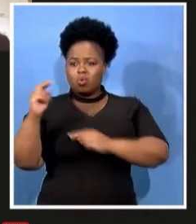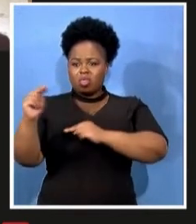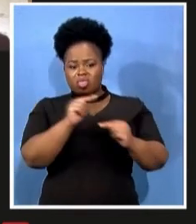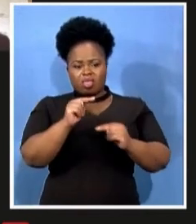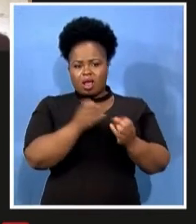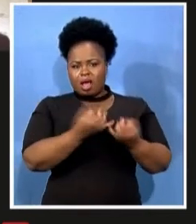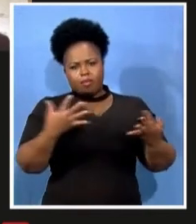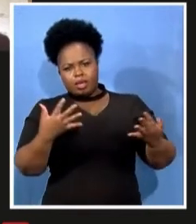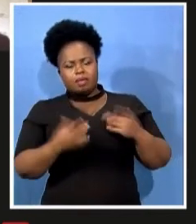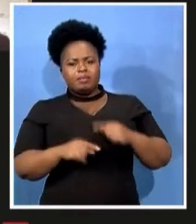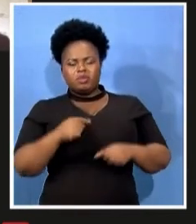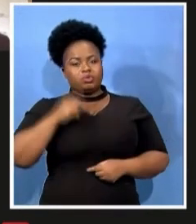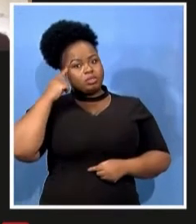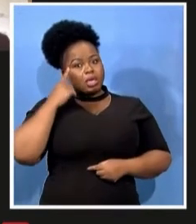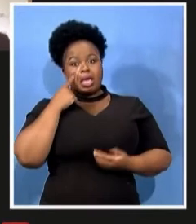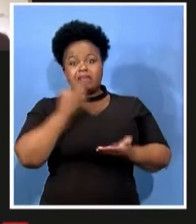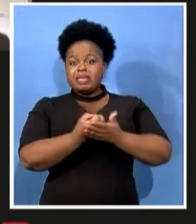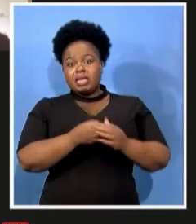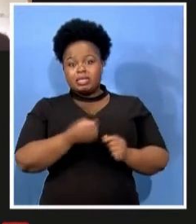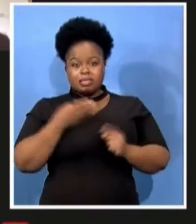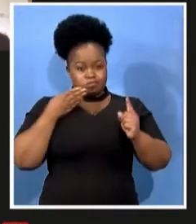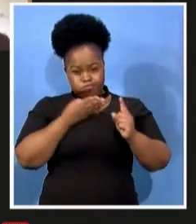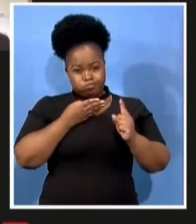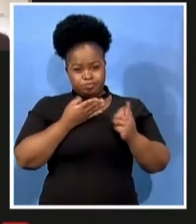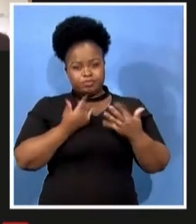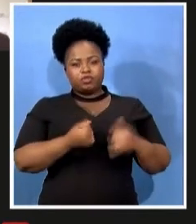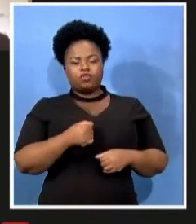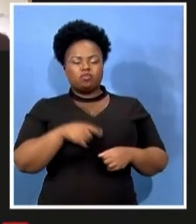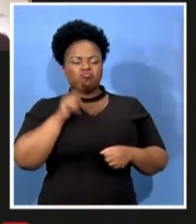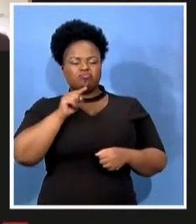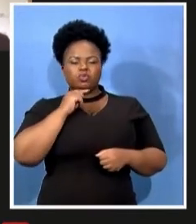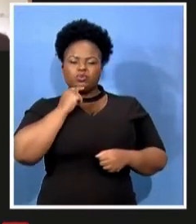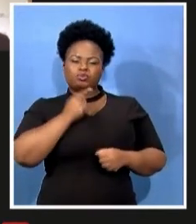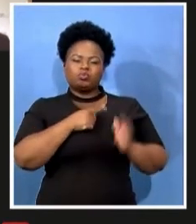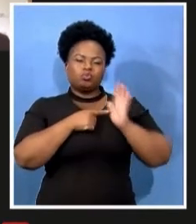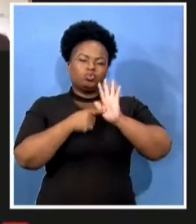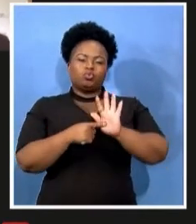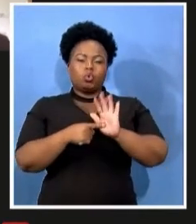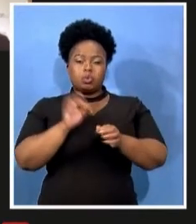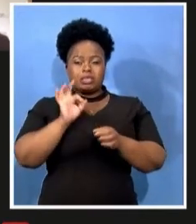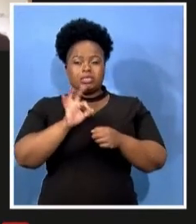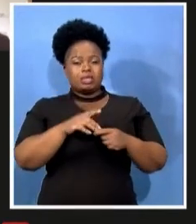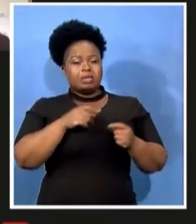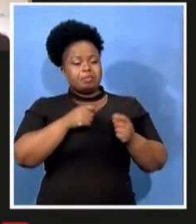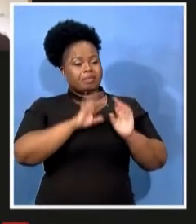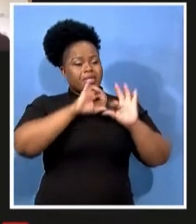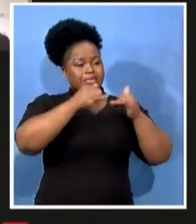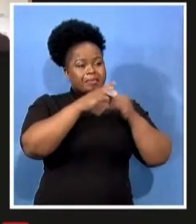the very useful vaccine, that can actually be also taken into account.